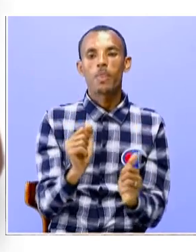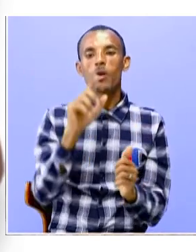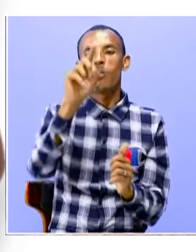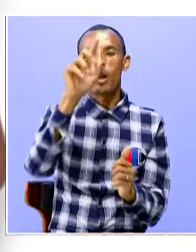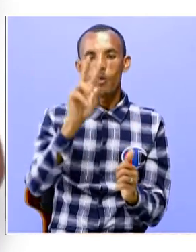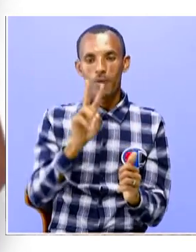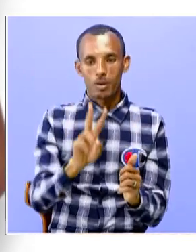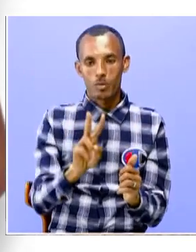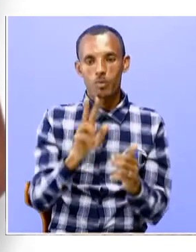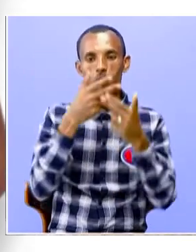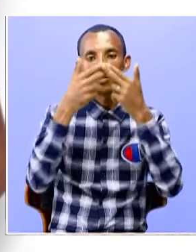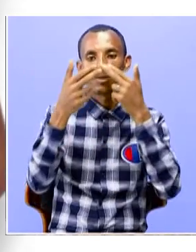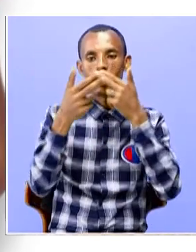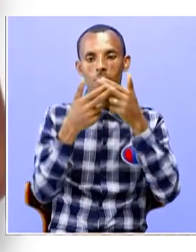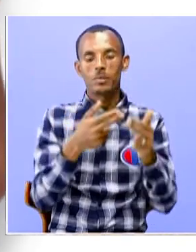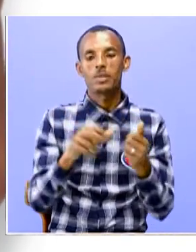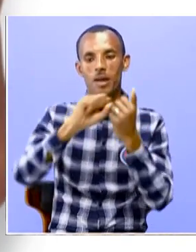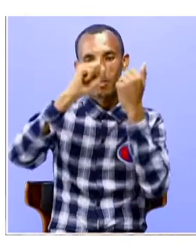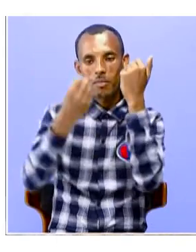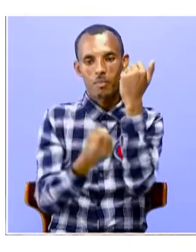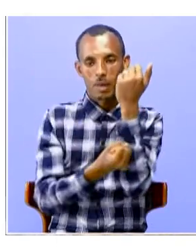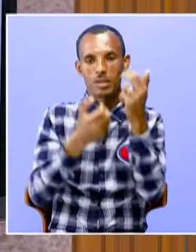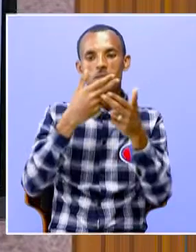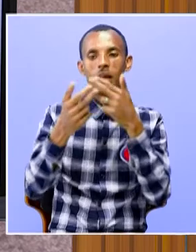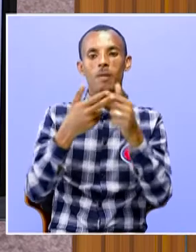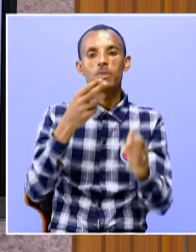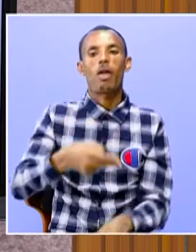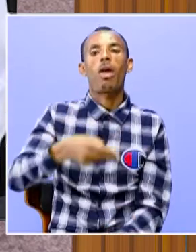half times base times height.